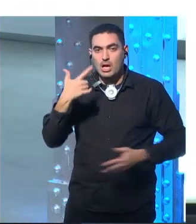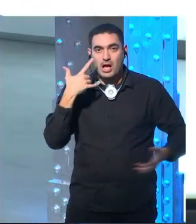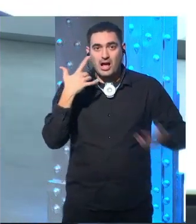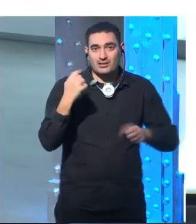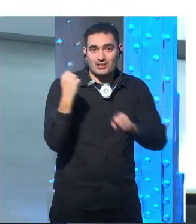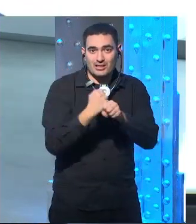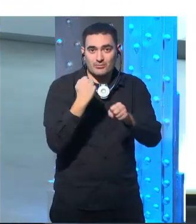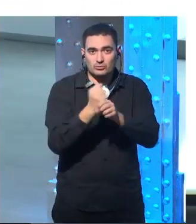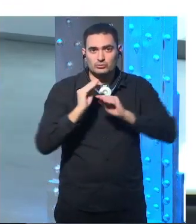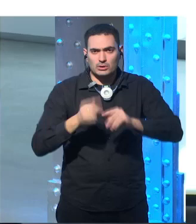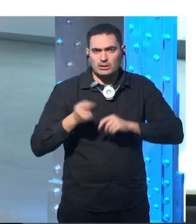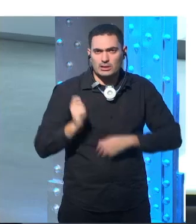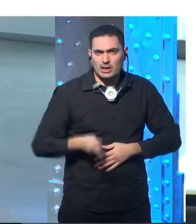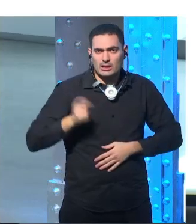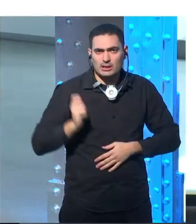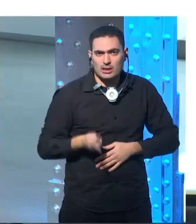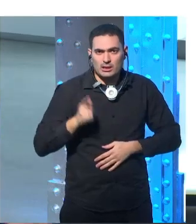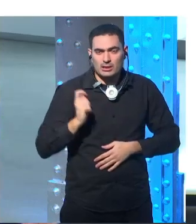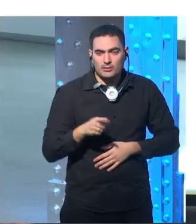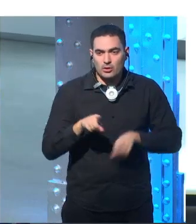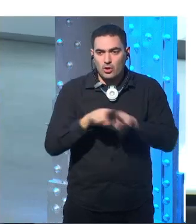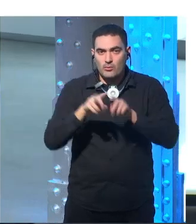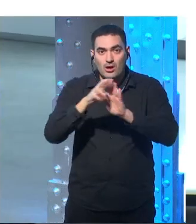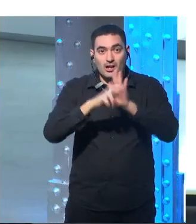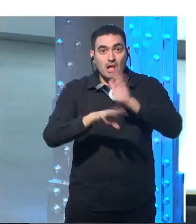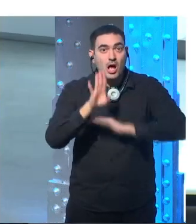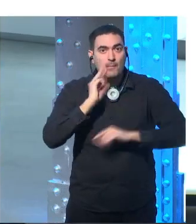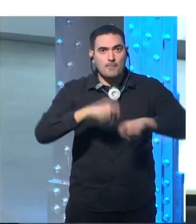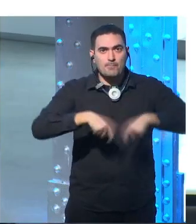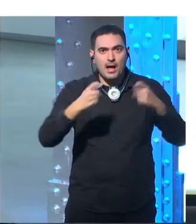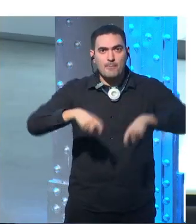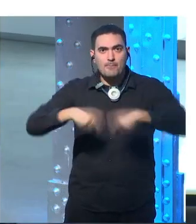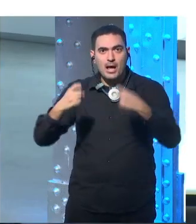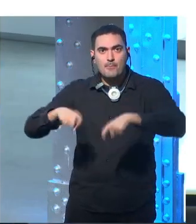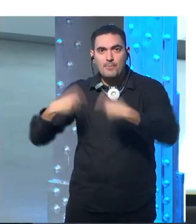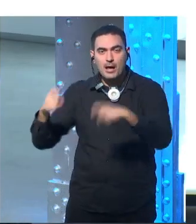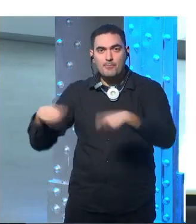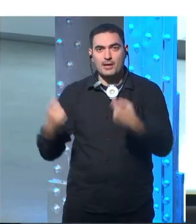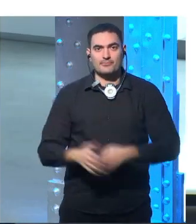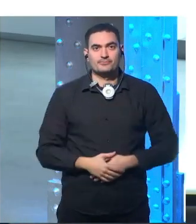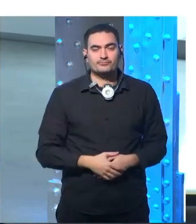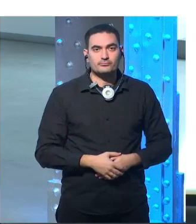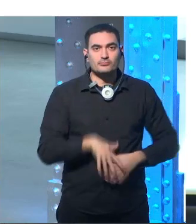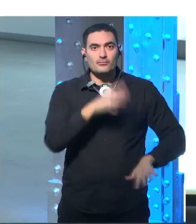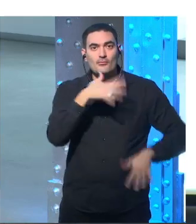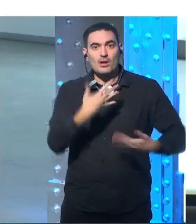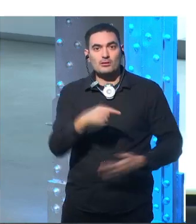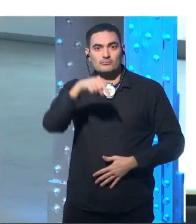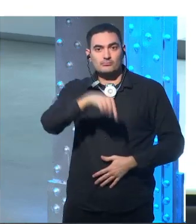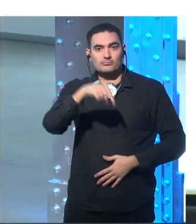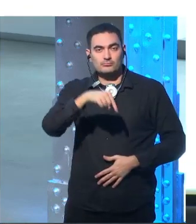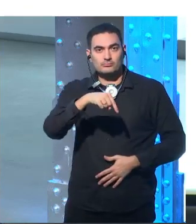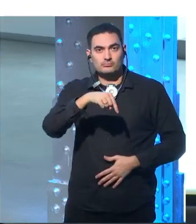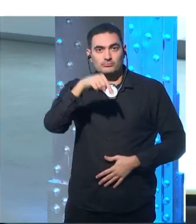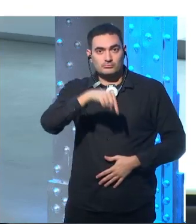constantly break the rules. And well, one can obviously argue that there are programs writing